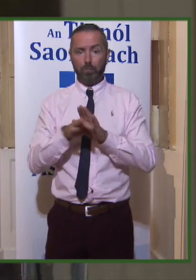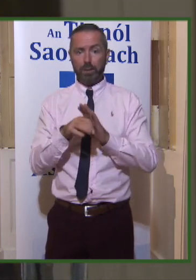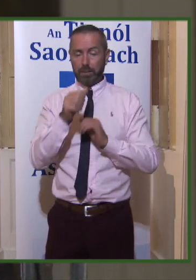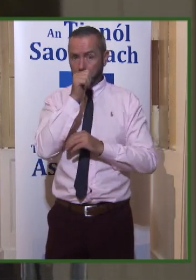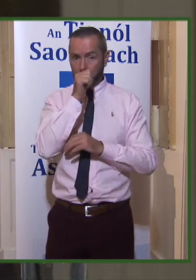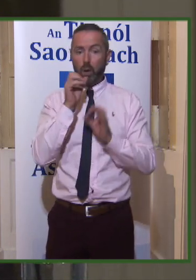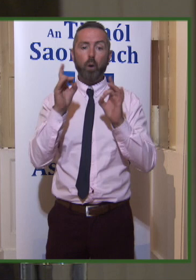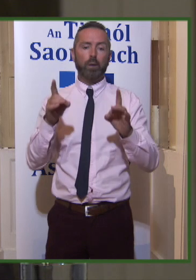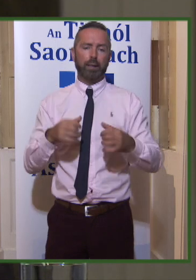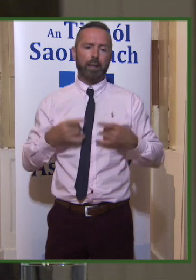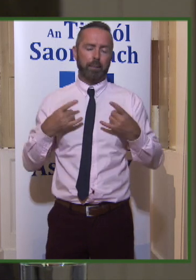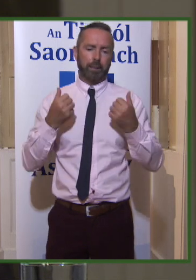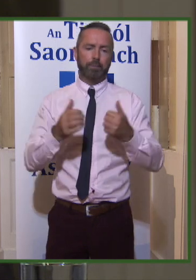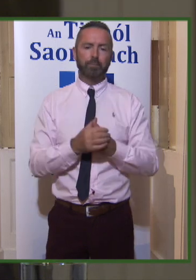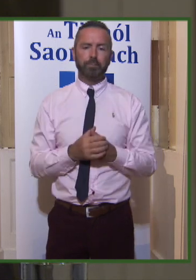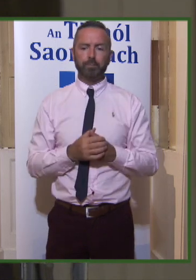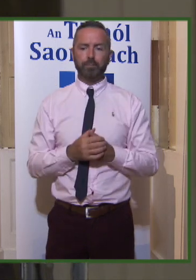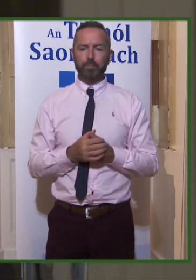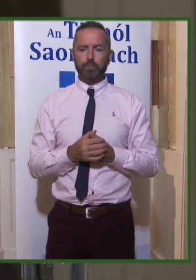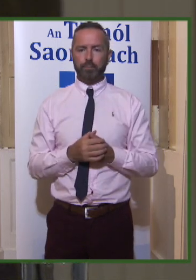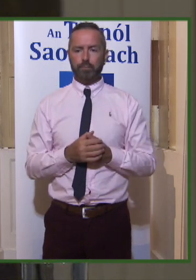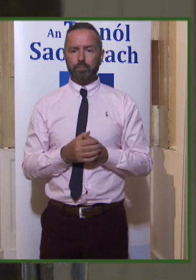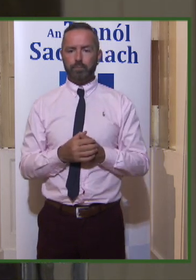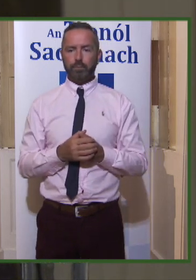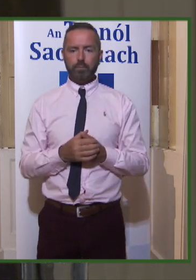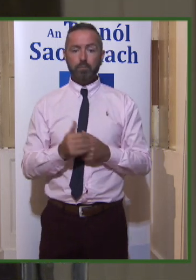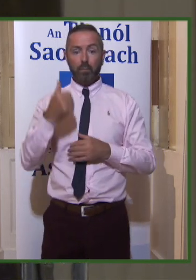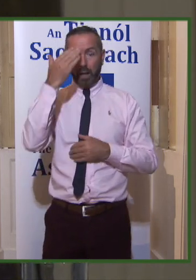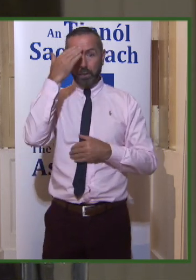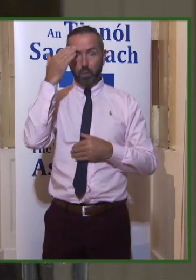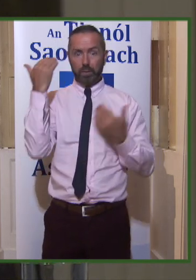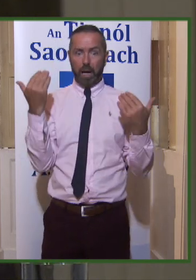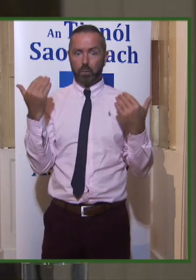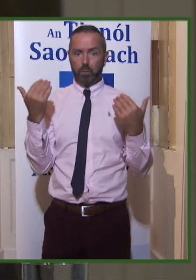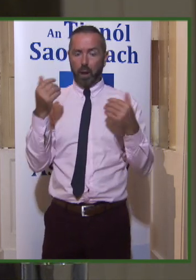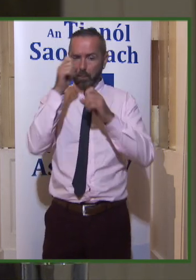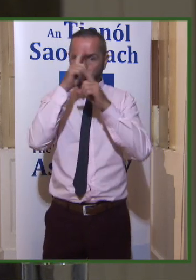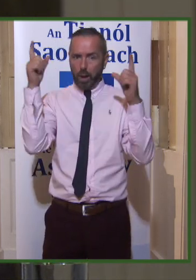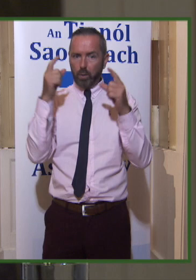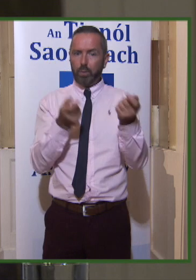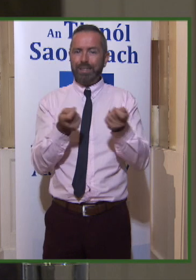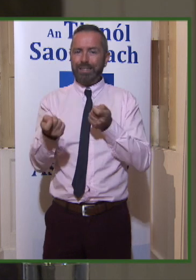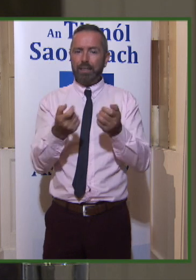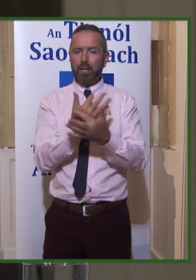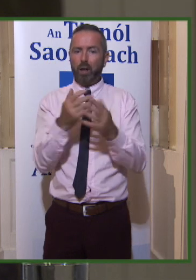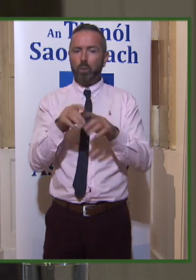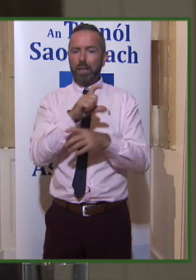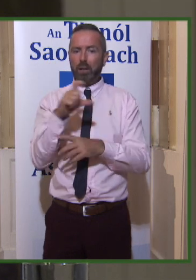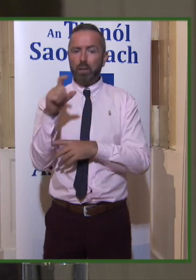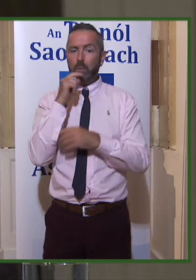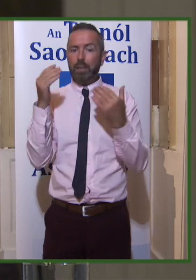we're dealing a lot with councillors, very important part of this process, but we're going now into table